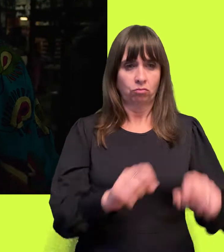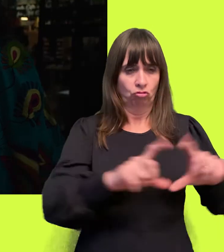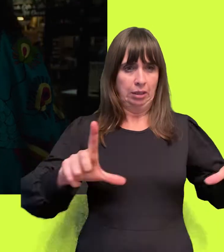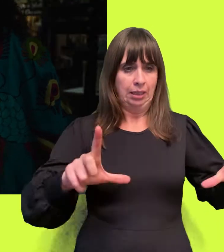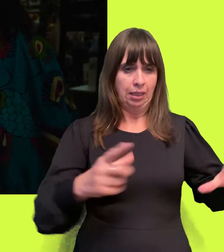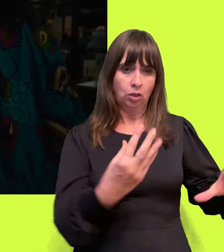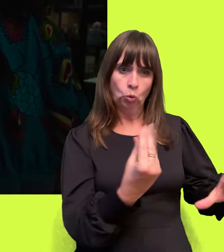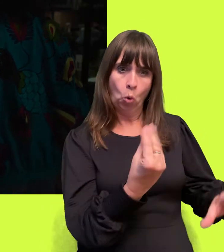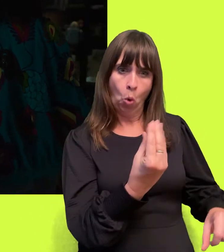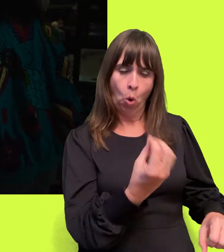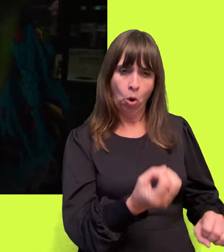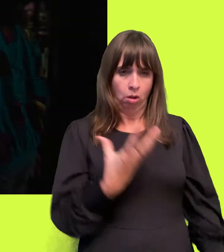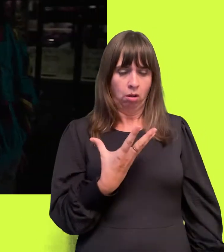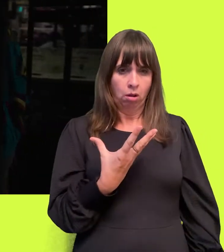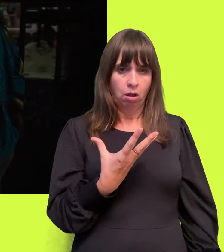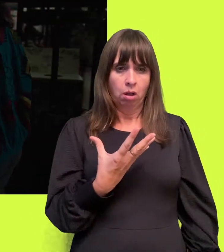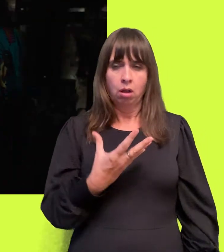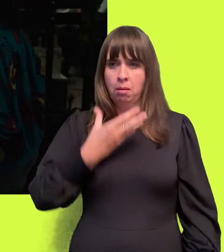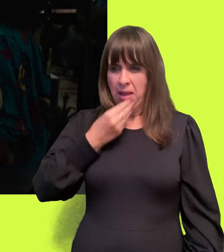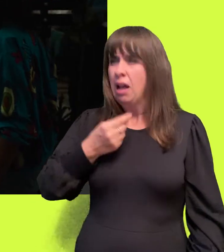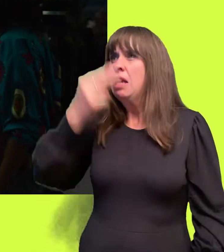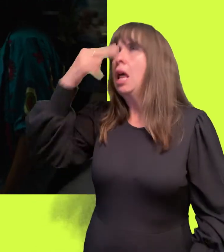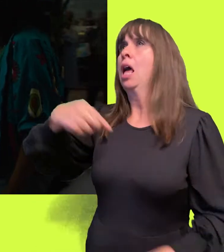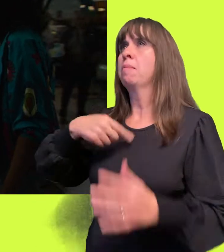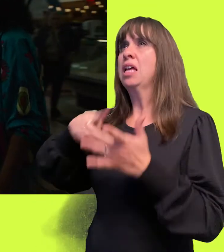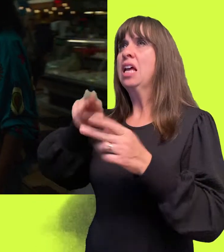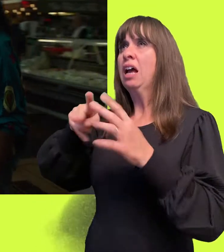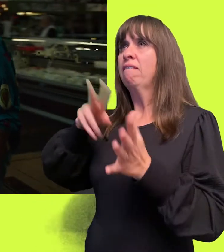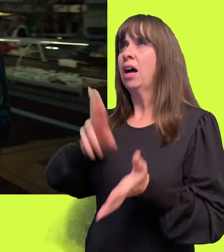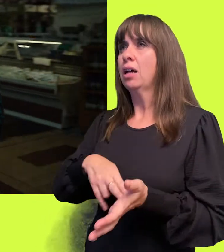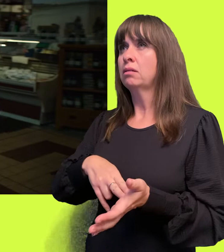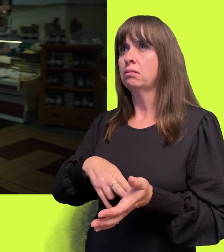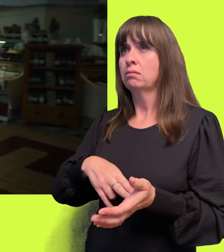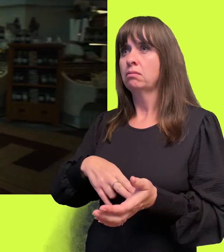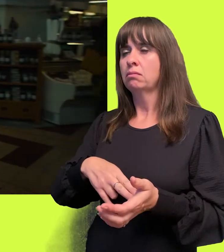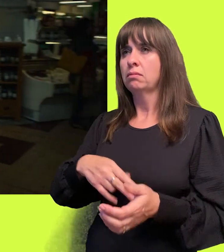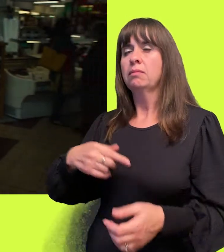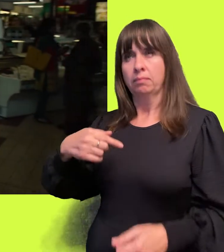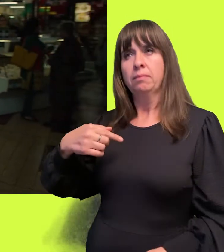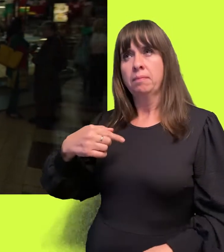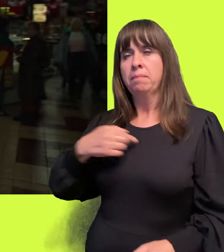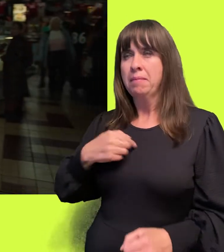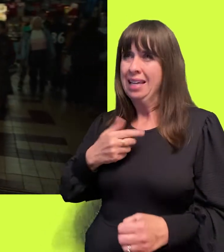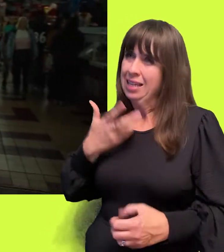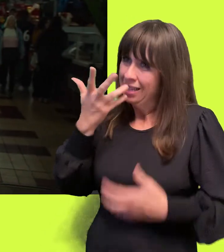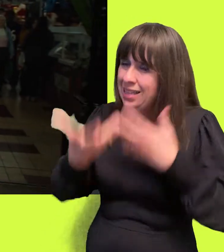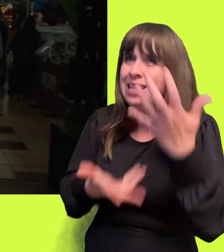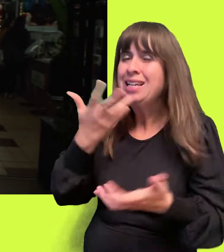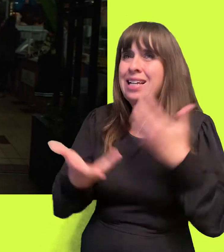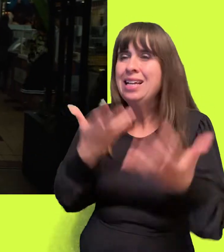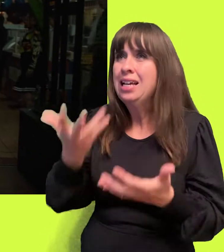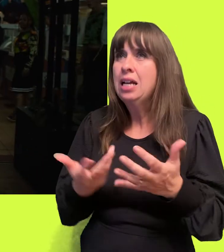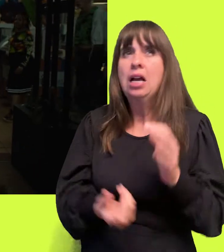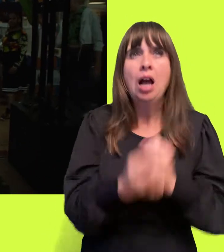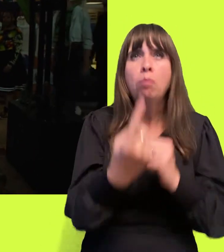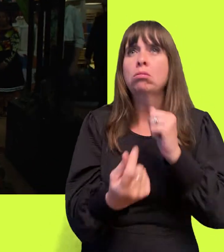Okay. My name is Ethan, and I'm speaking to you from whoever guessed this message. Please listen. Everything that's happening right now, it's not just